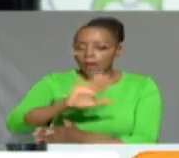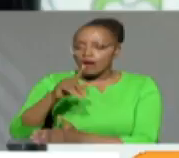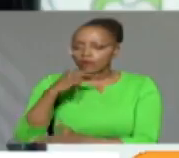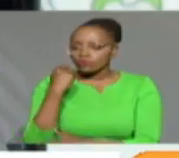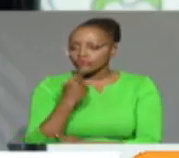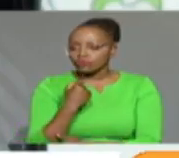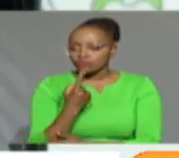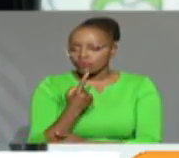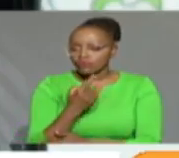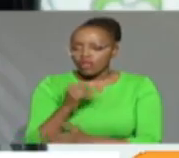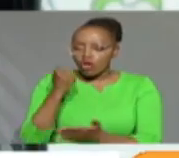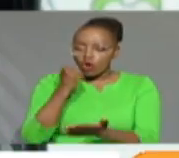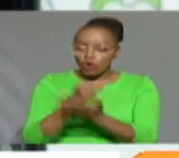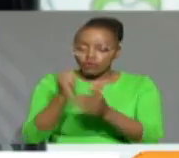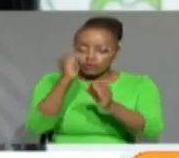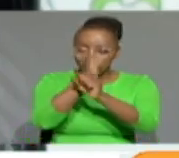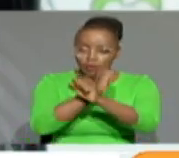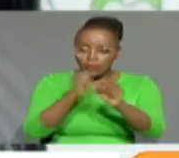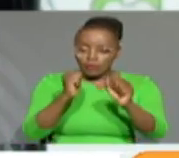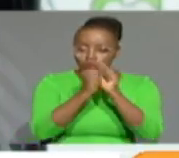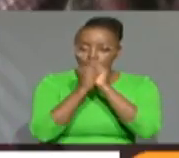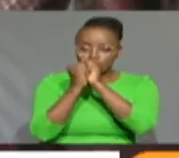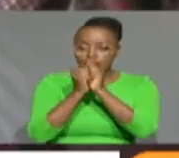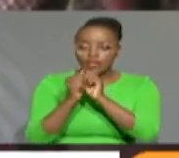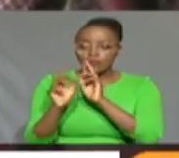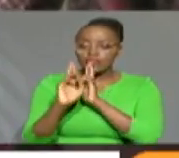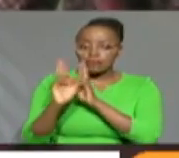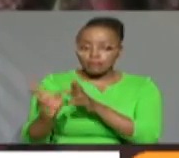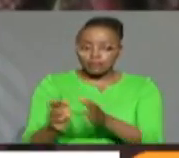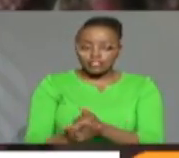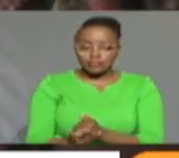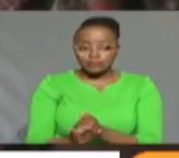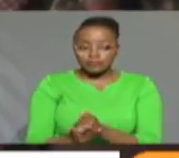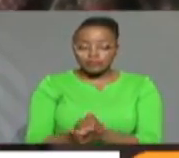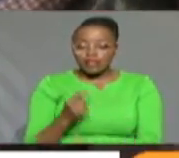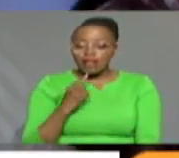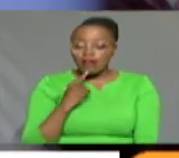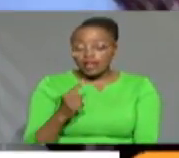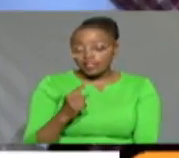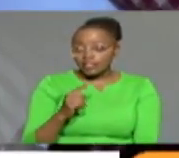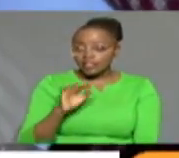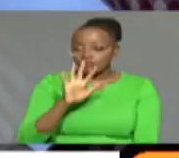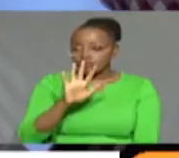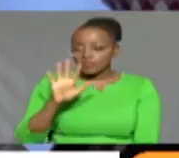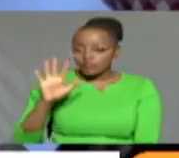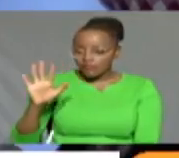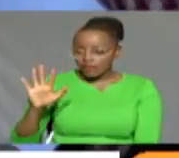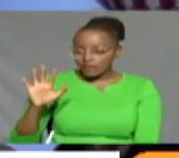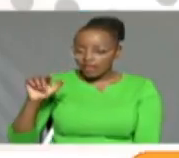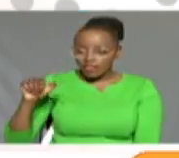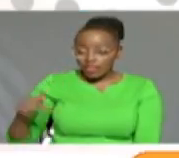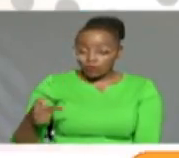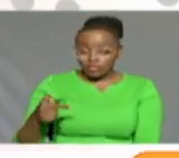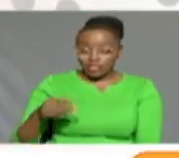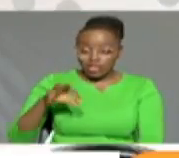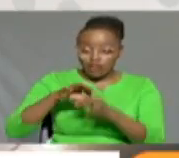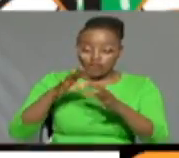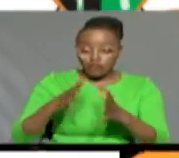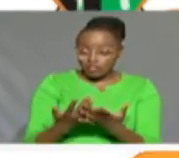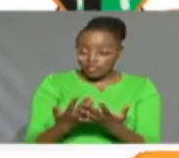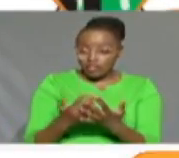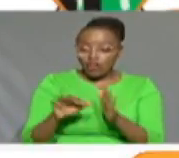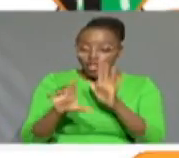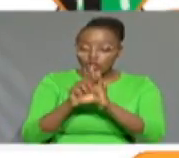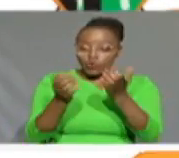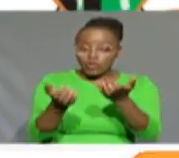the office of the president together with the report. There are 155,000 voters in Taita Taveta, with the law